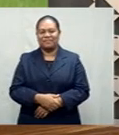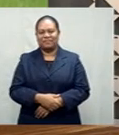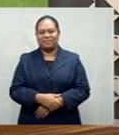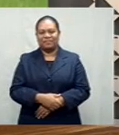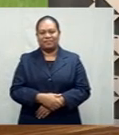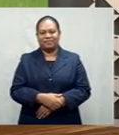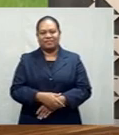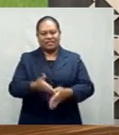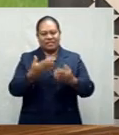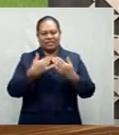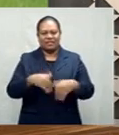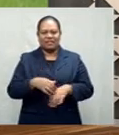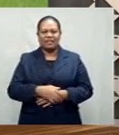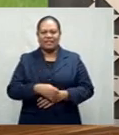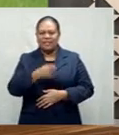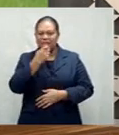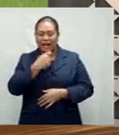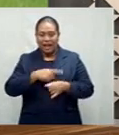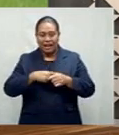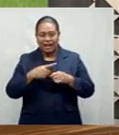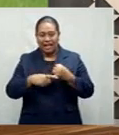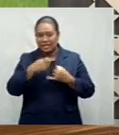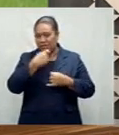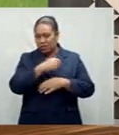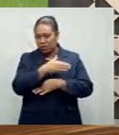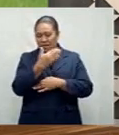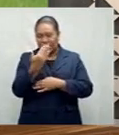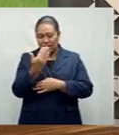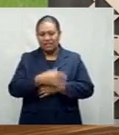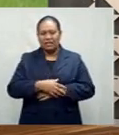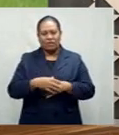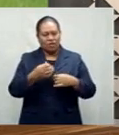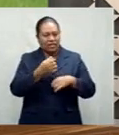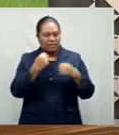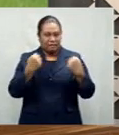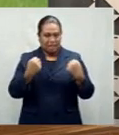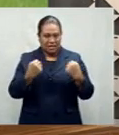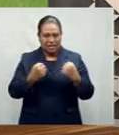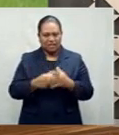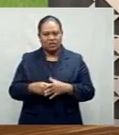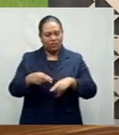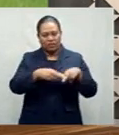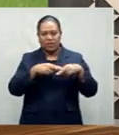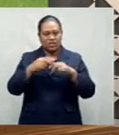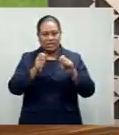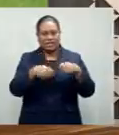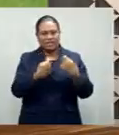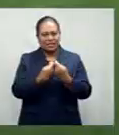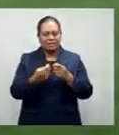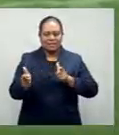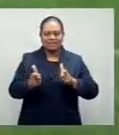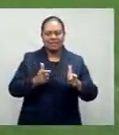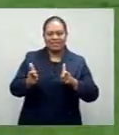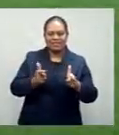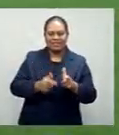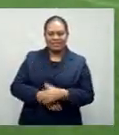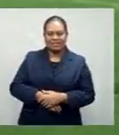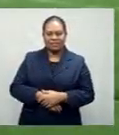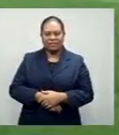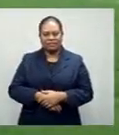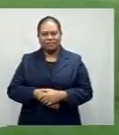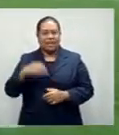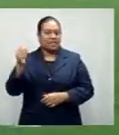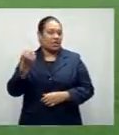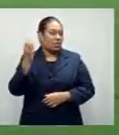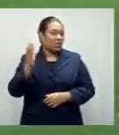Heading into the last few days of training, it's now down to mental fitness for the Fiji national men's sevens team. The defending gold